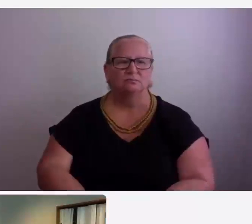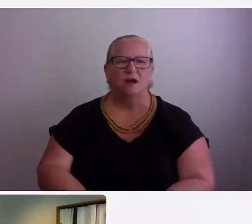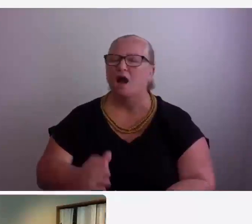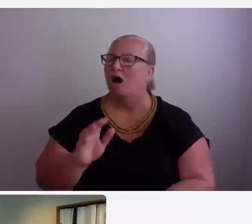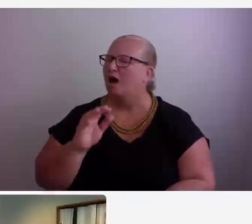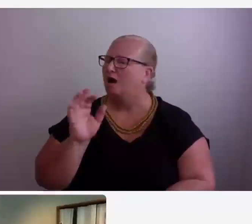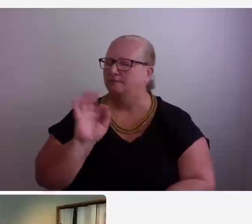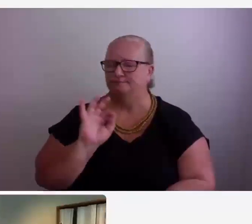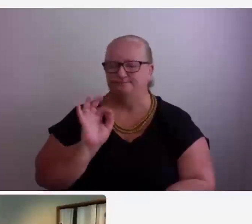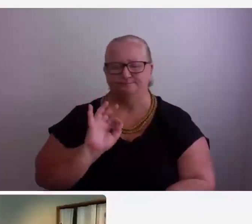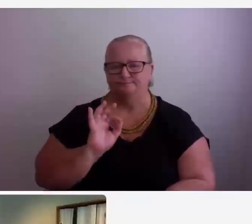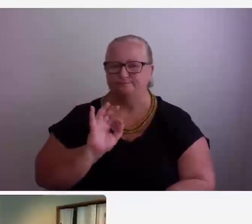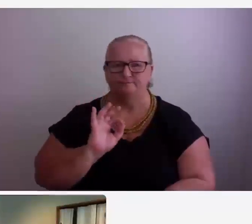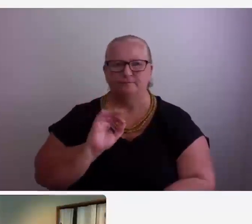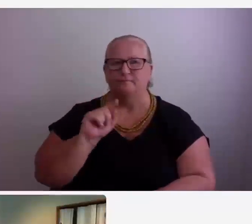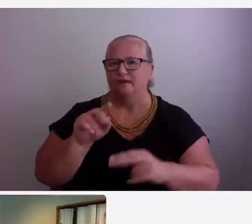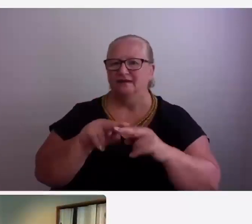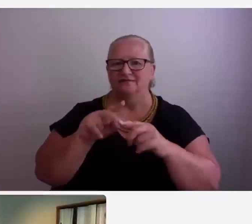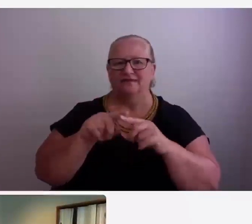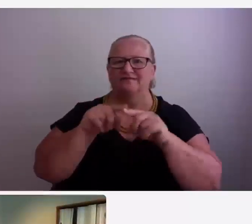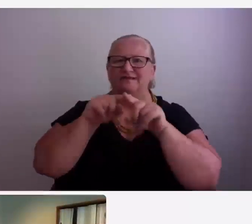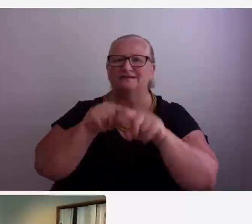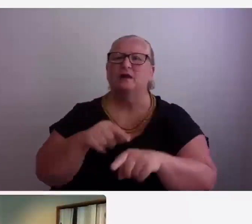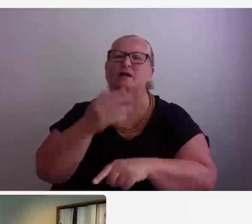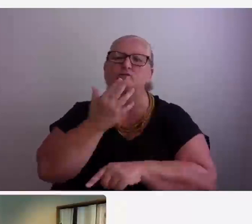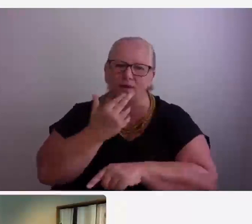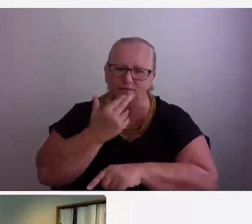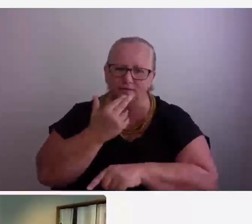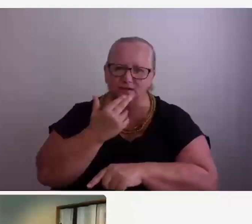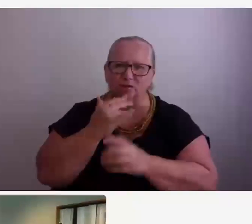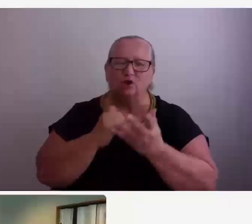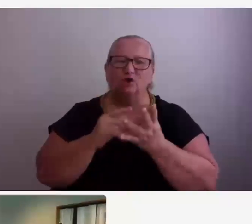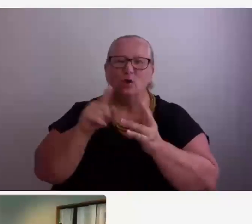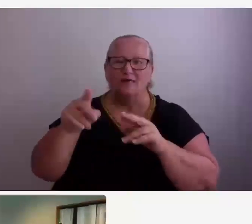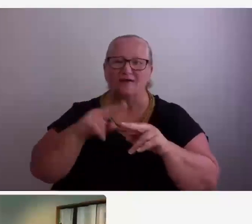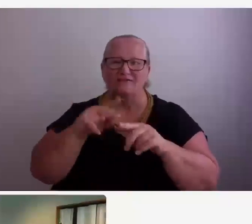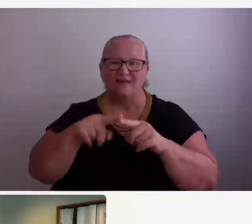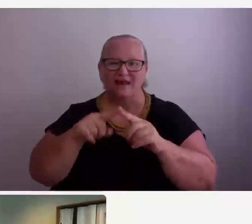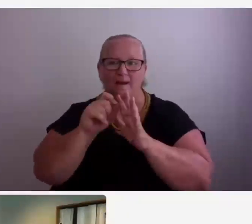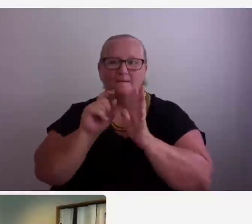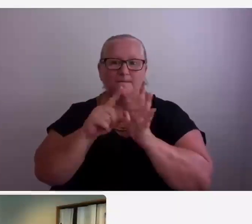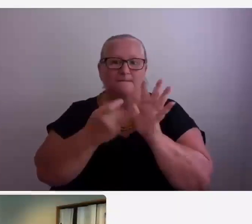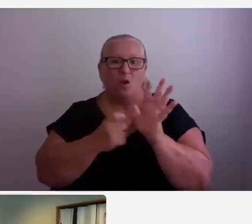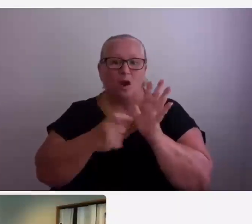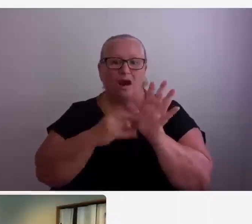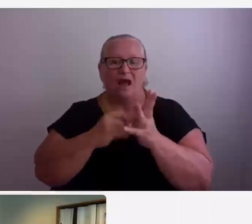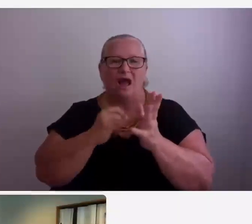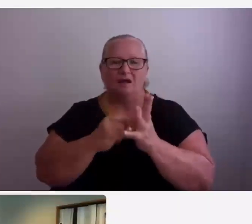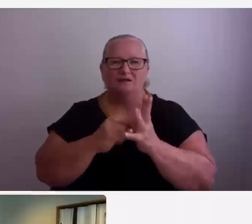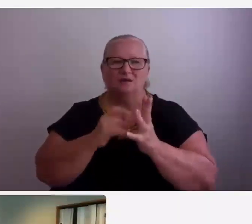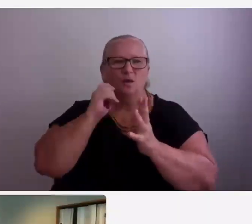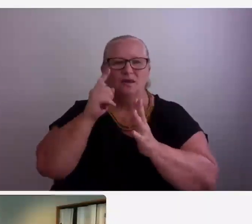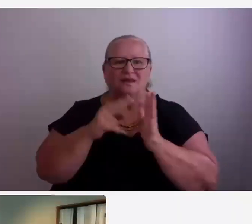No. So the fees are dependent upon price. So I guess a fee per class would be an NWOW times